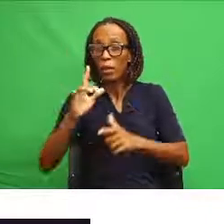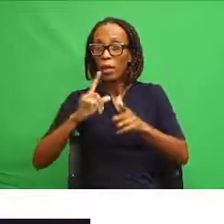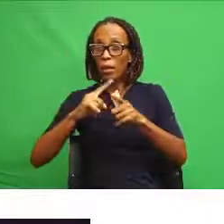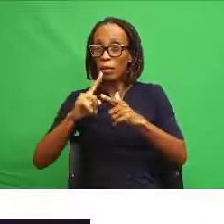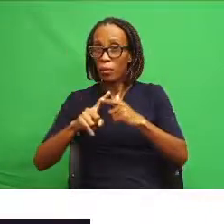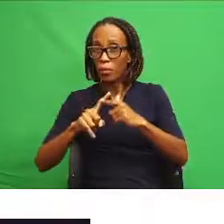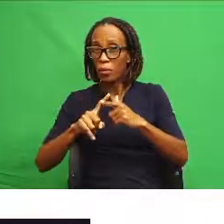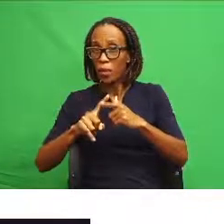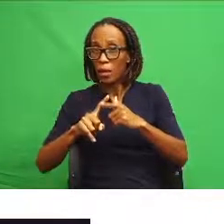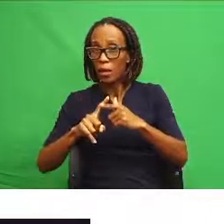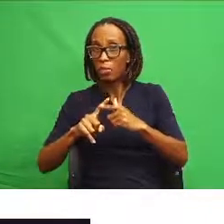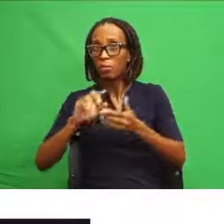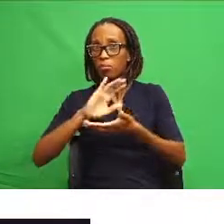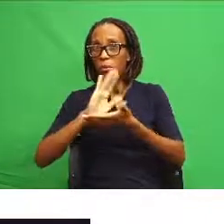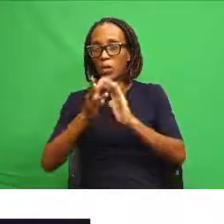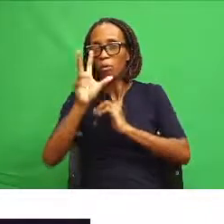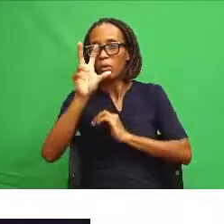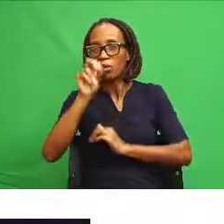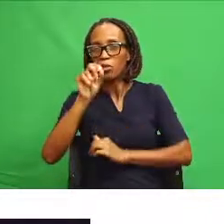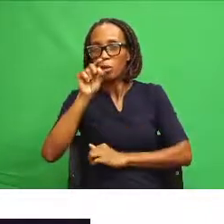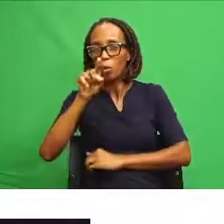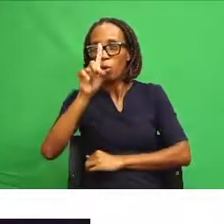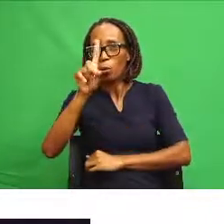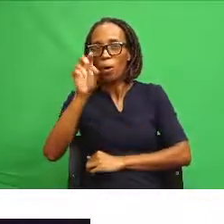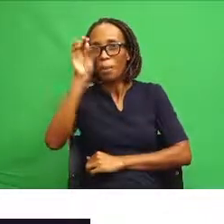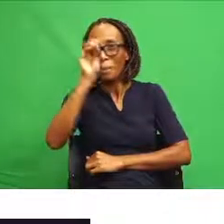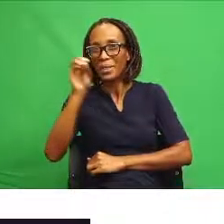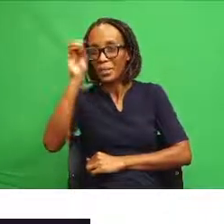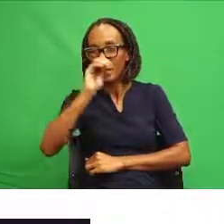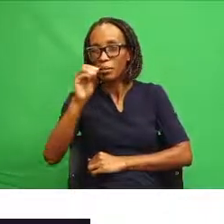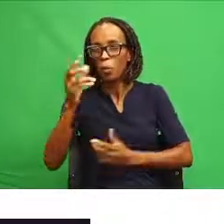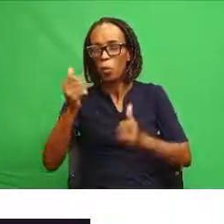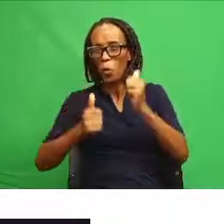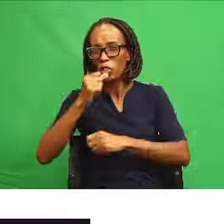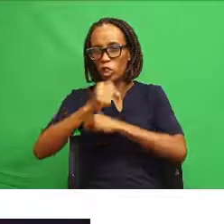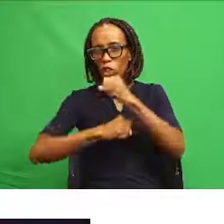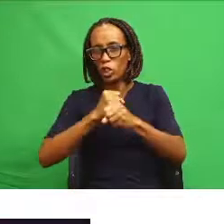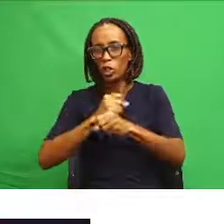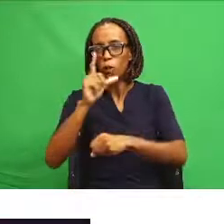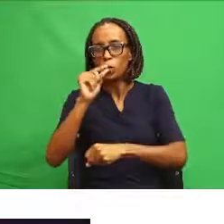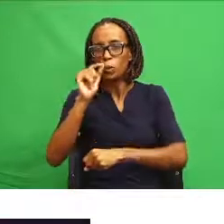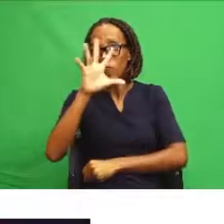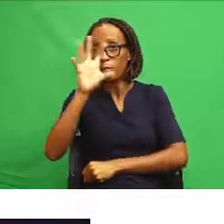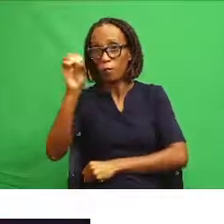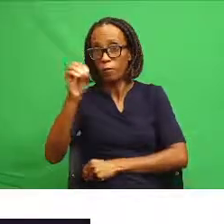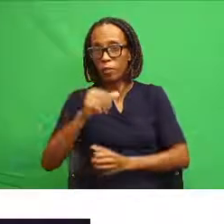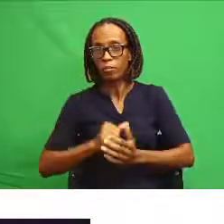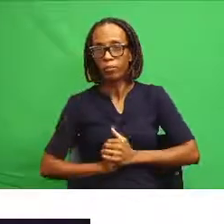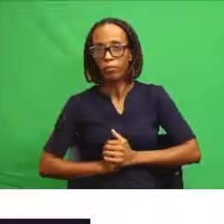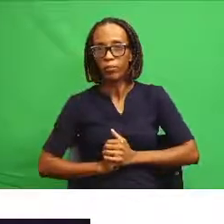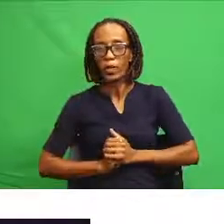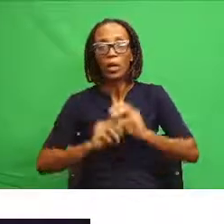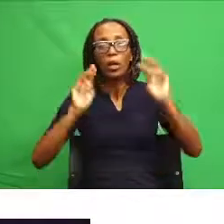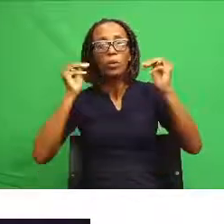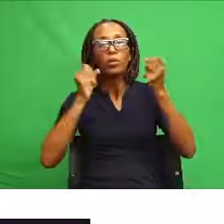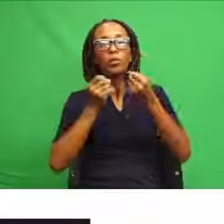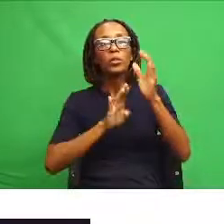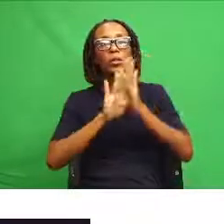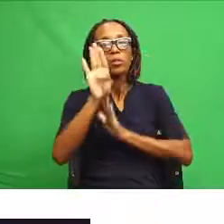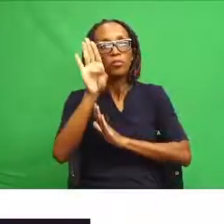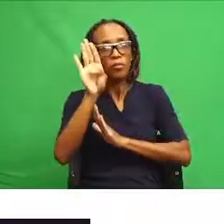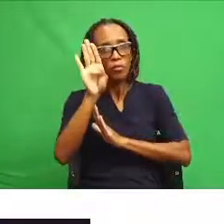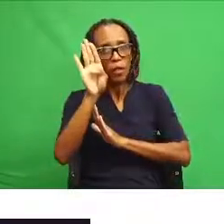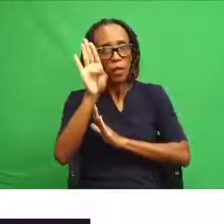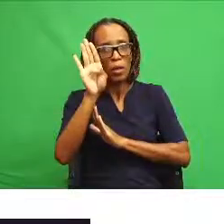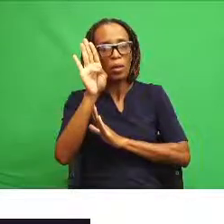to 30.1% by 2050. The Ministry of Social Development and Family Services,